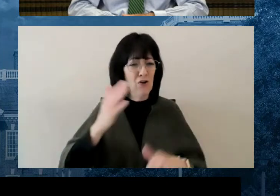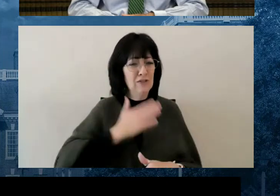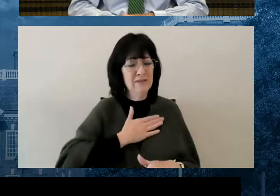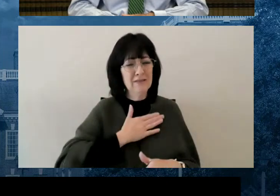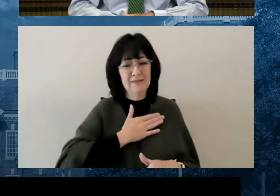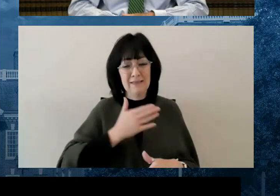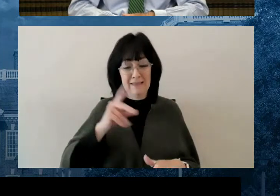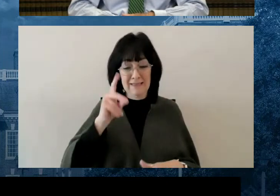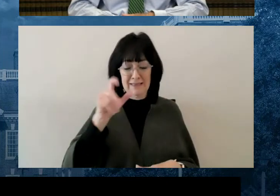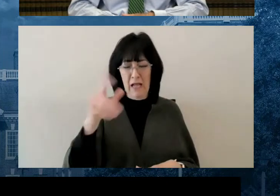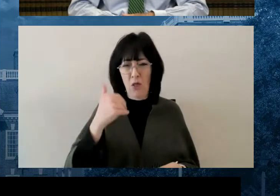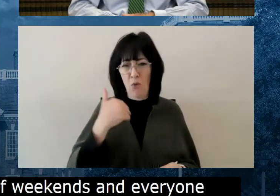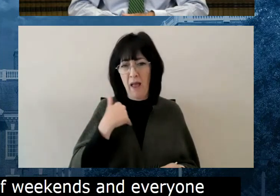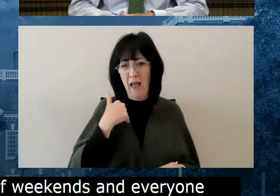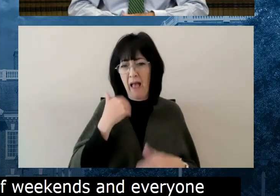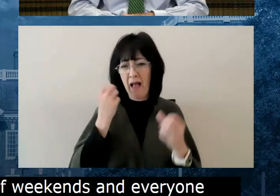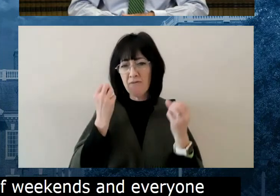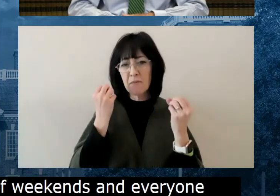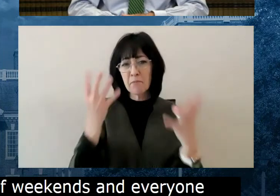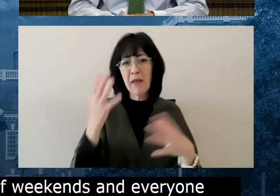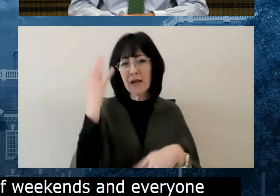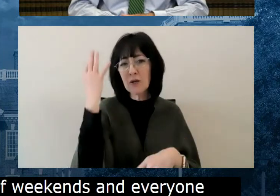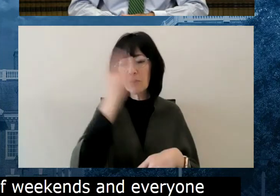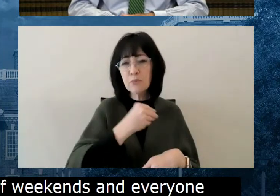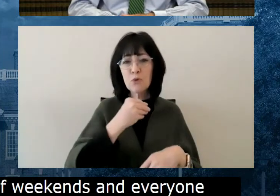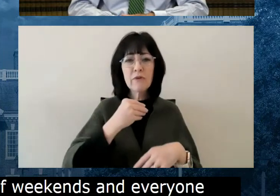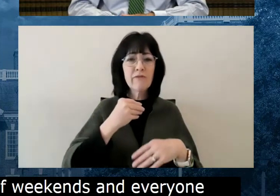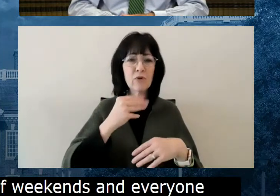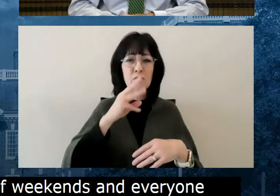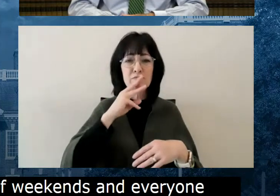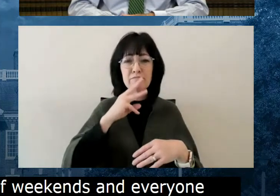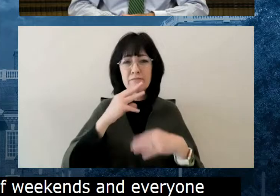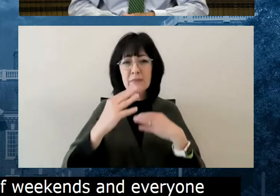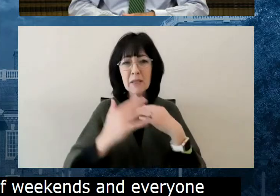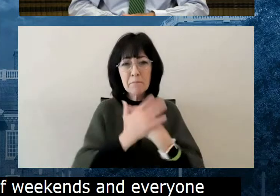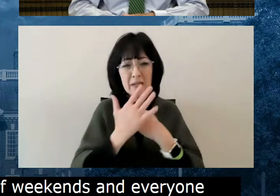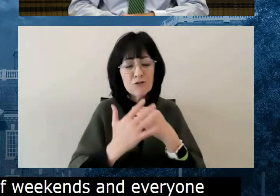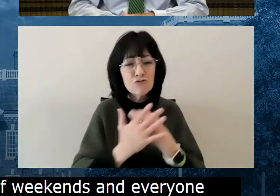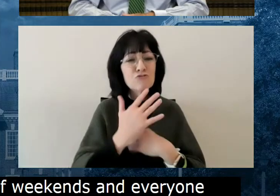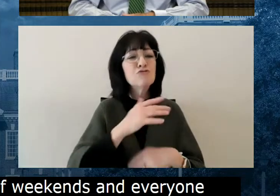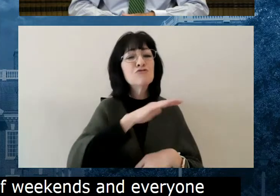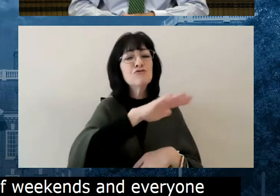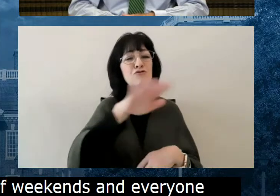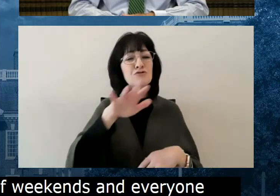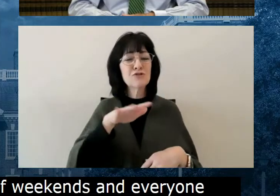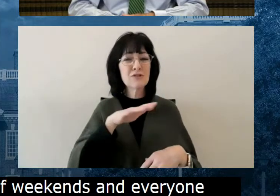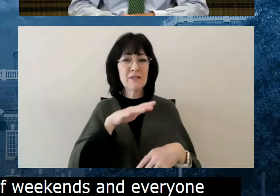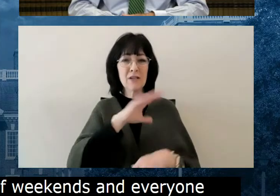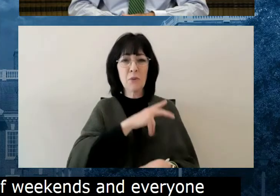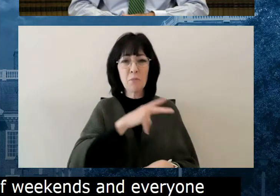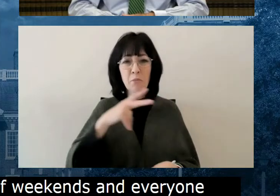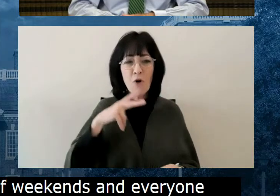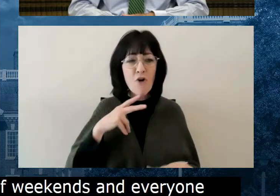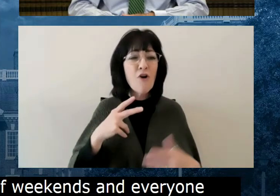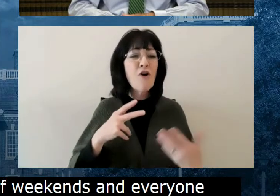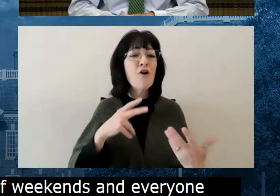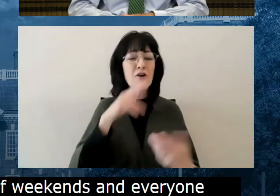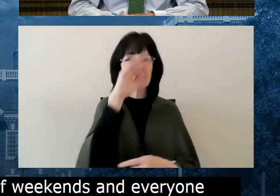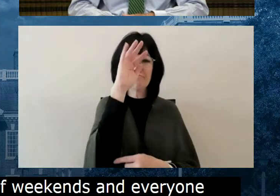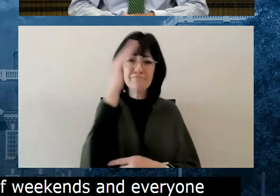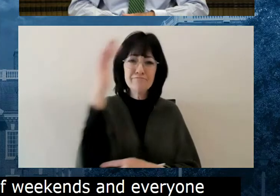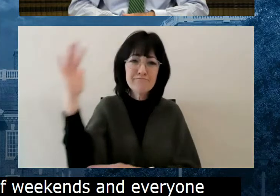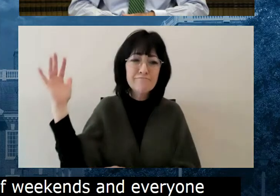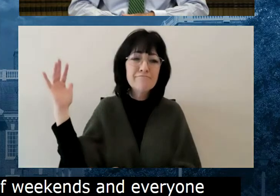and beaches across our state. And as Dr. Rattay says, much safer there. So